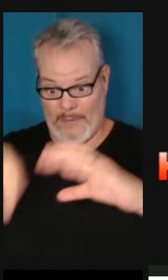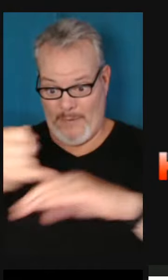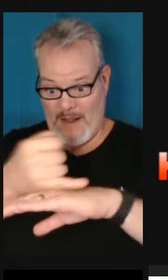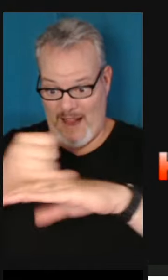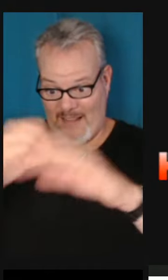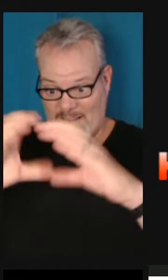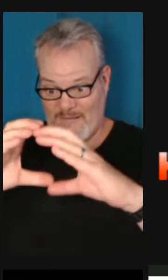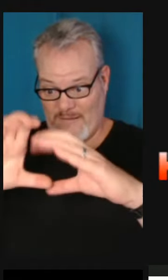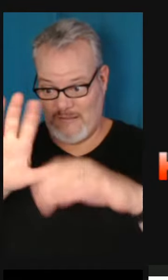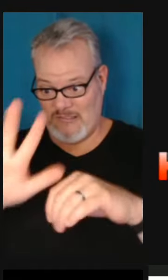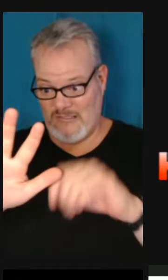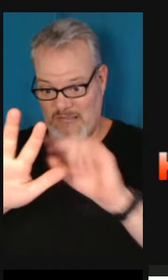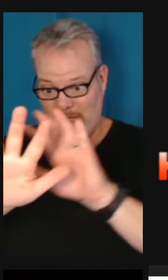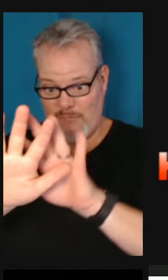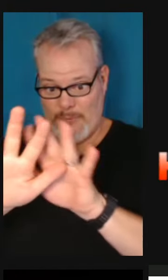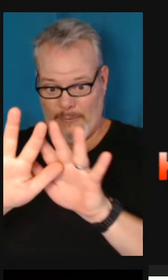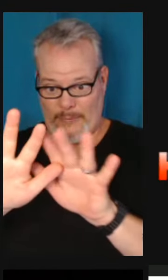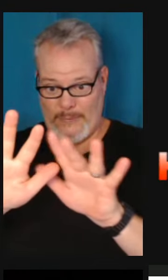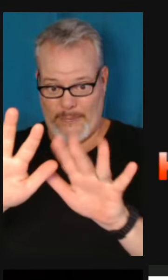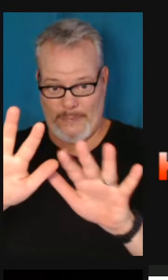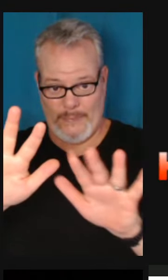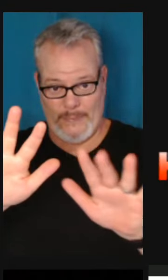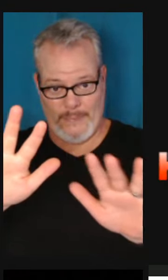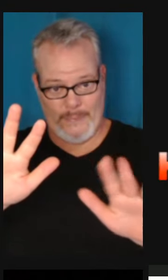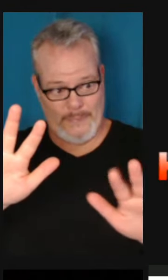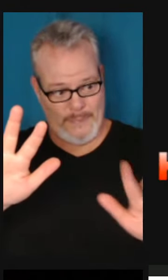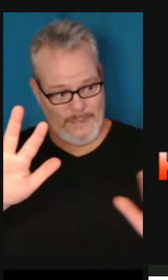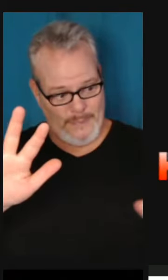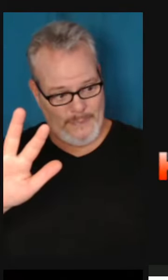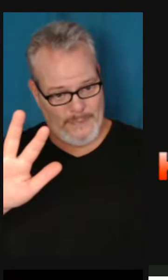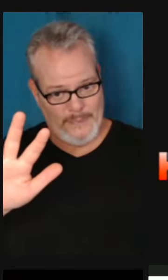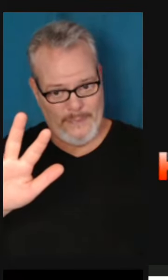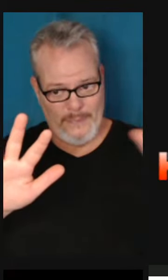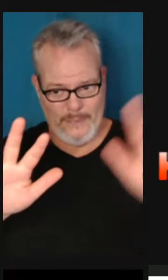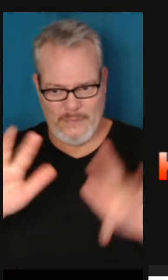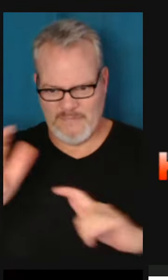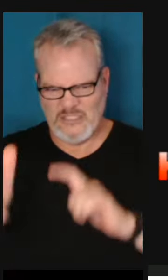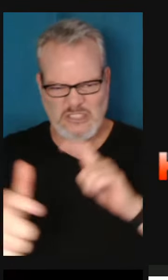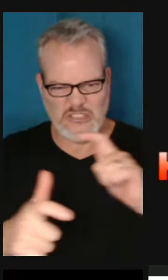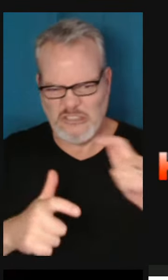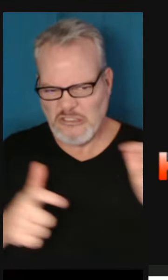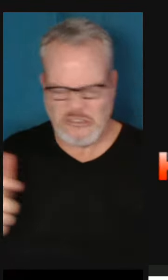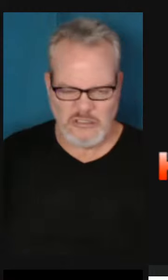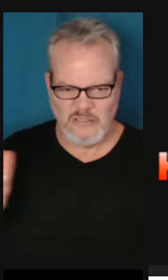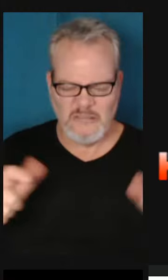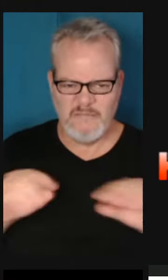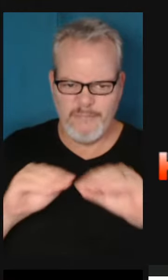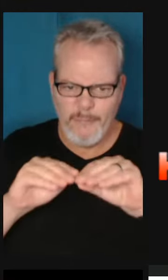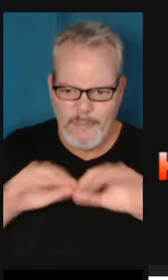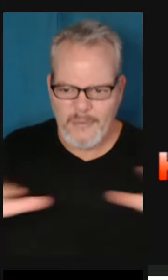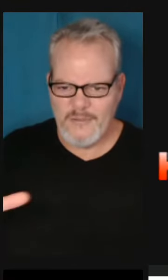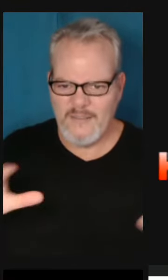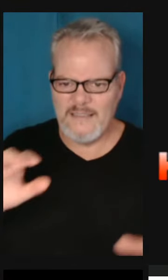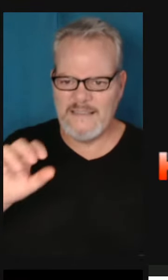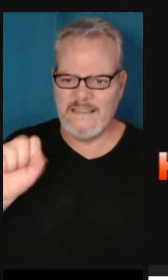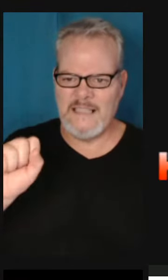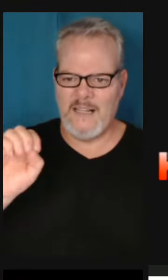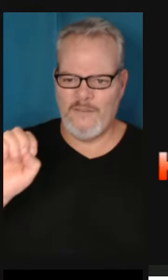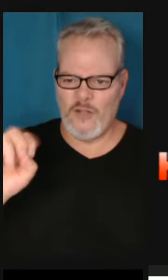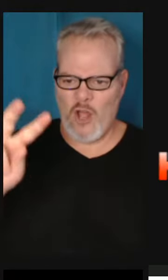But you see those bright red colors there, a massive injection of sulfur dioxide into our atmosphere